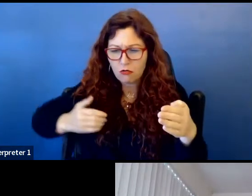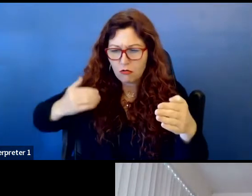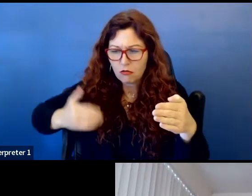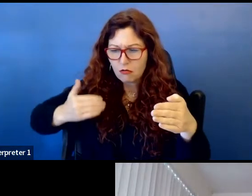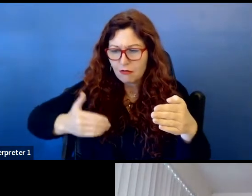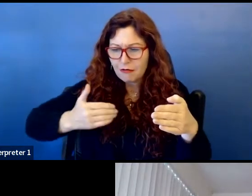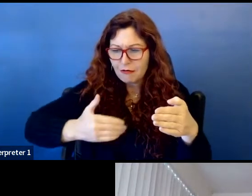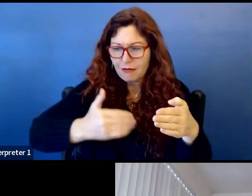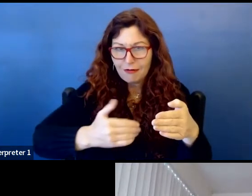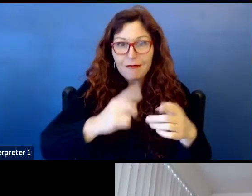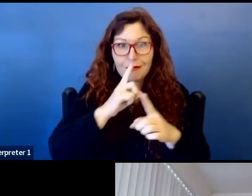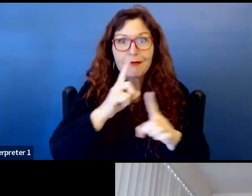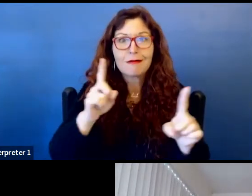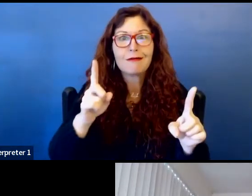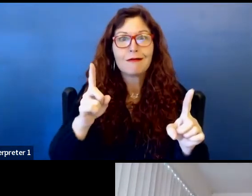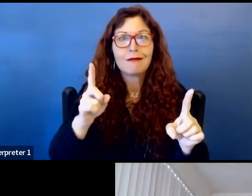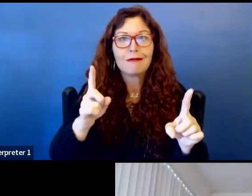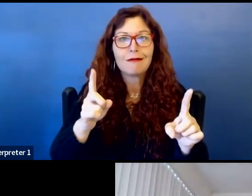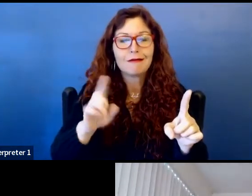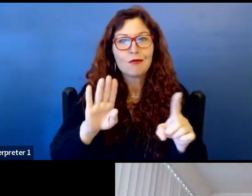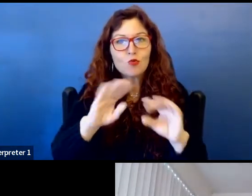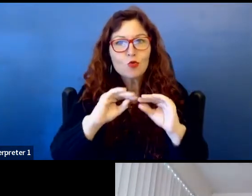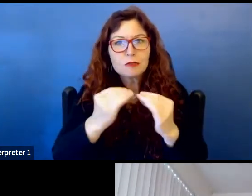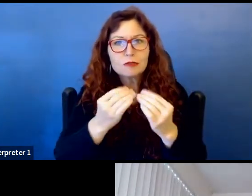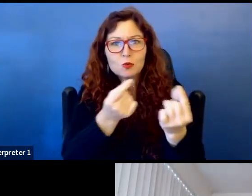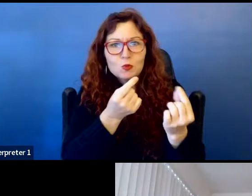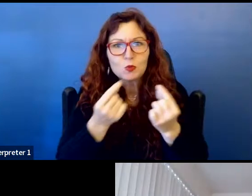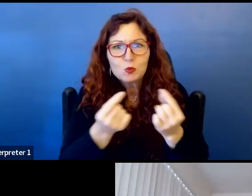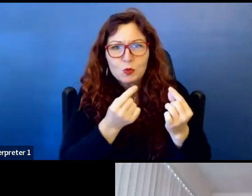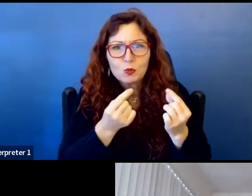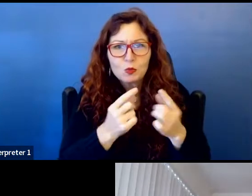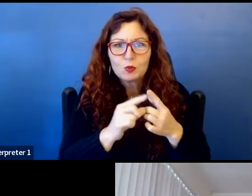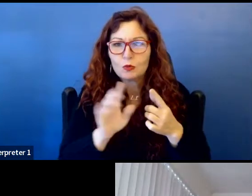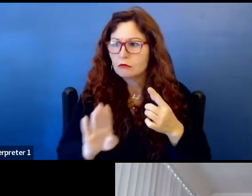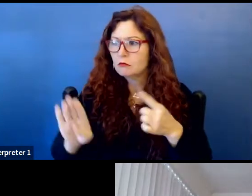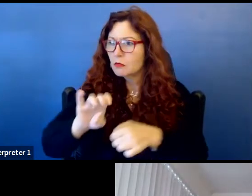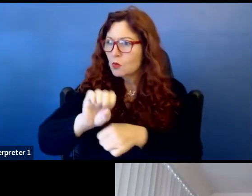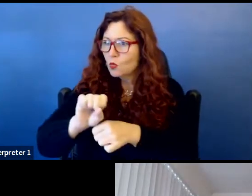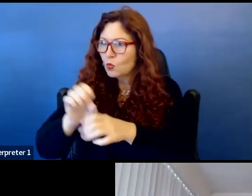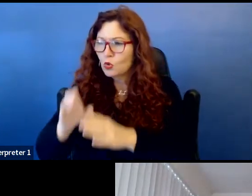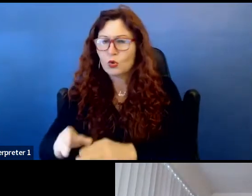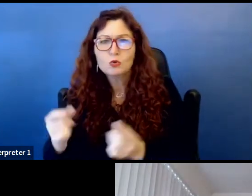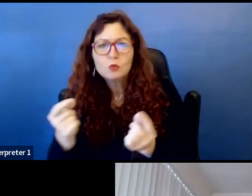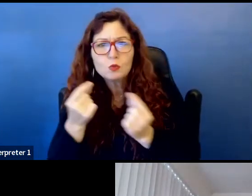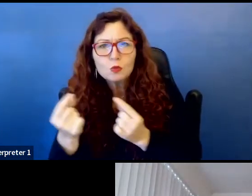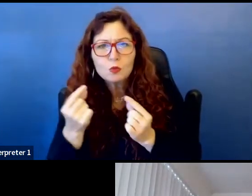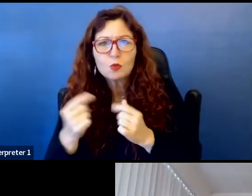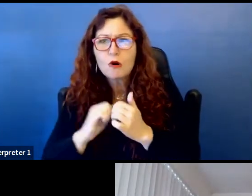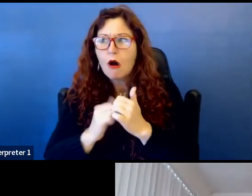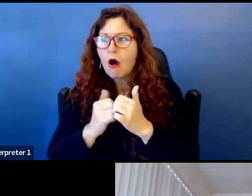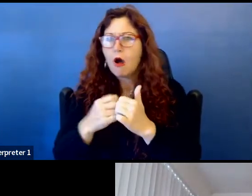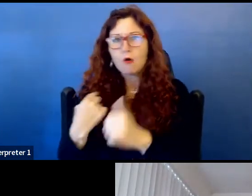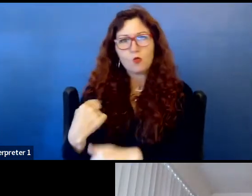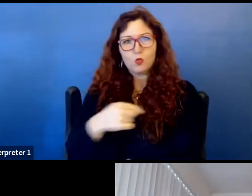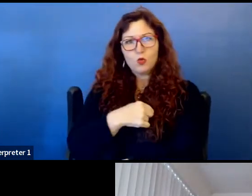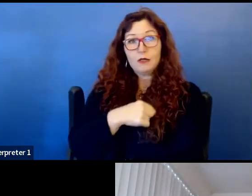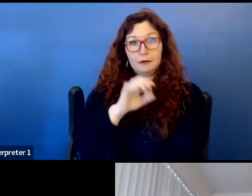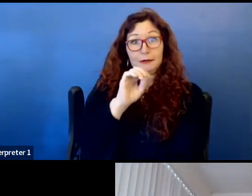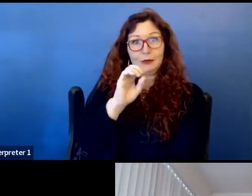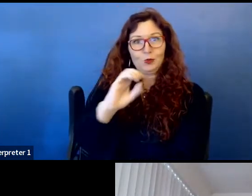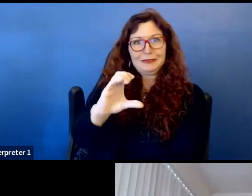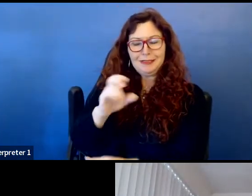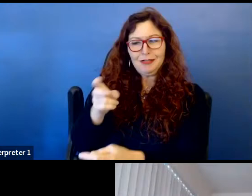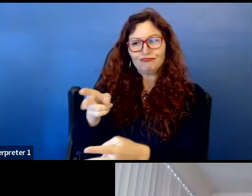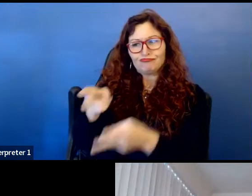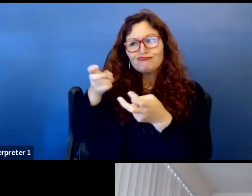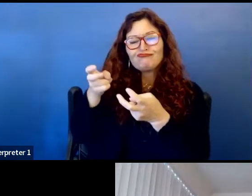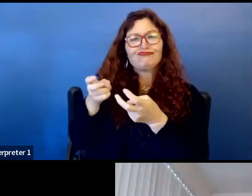took that contractors took and how we could scale that up so that it could be replicated in other kinds of